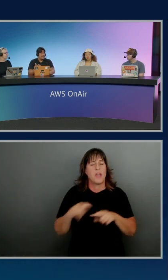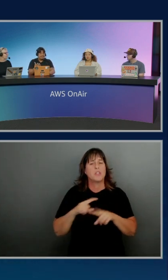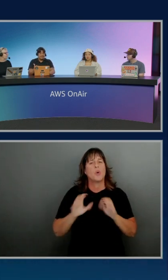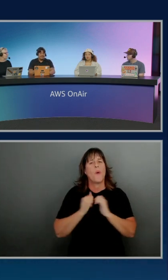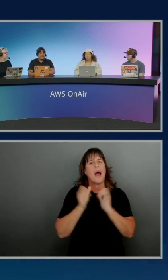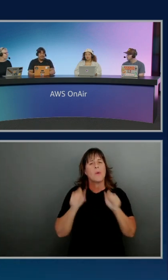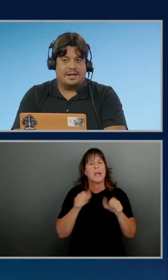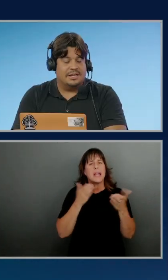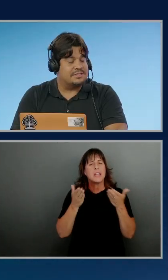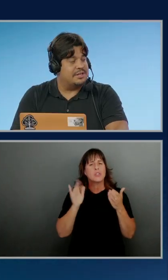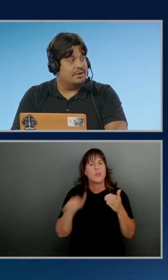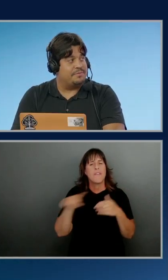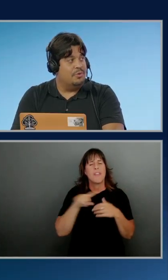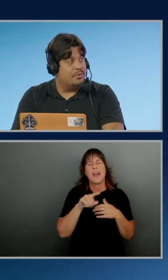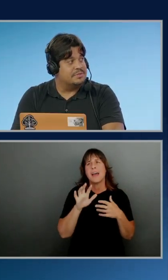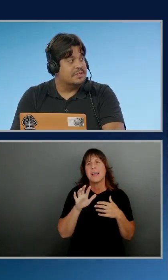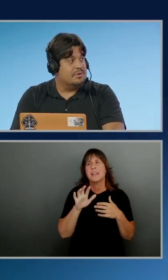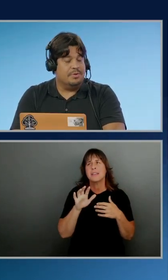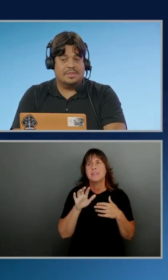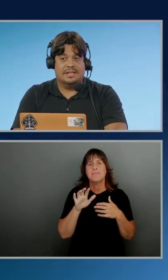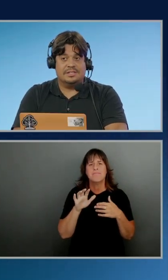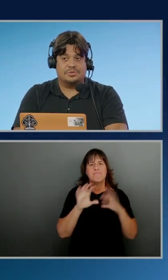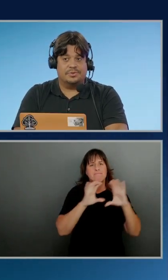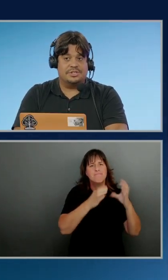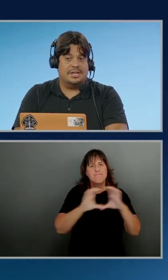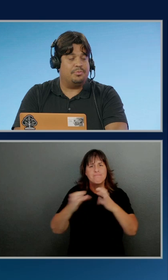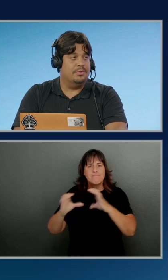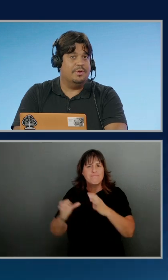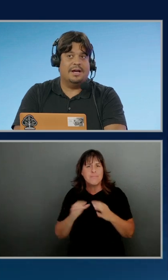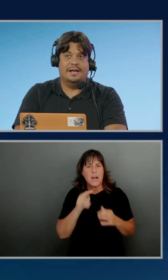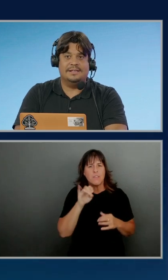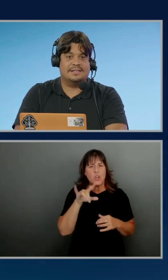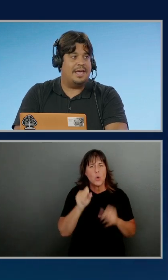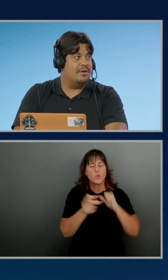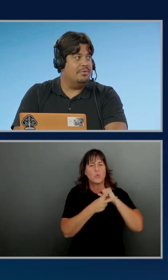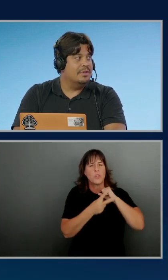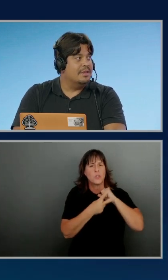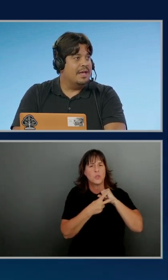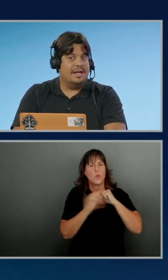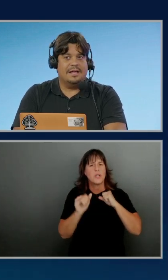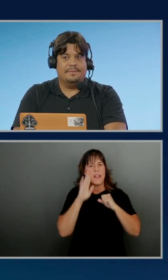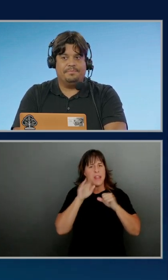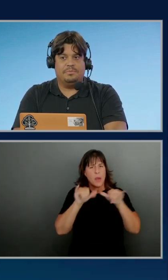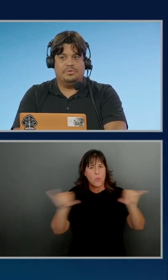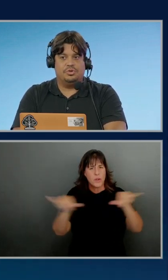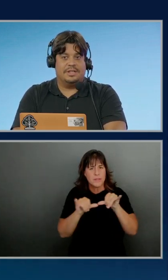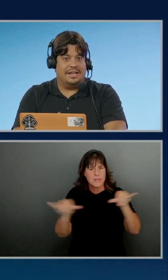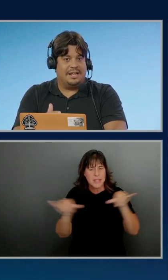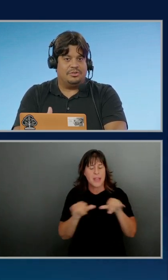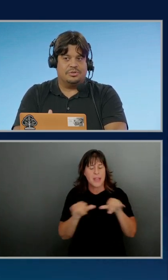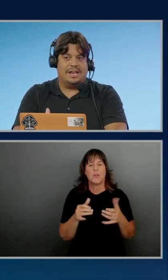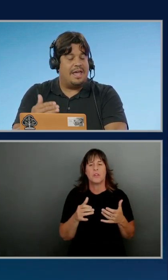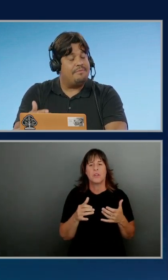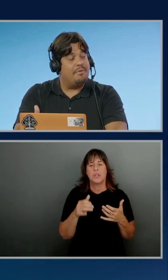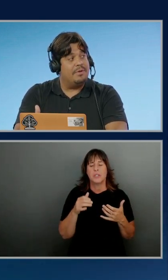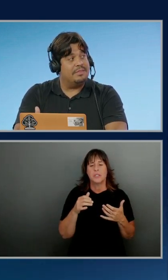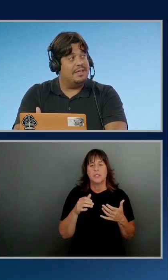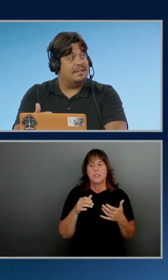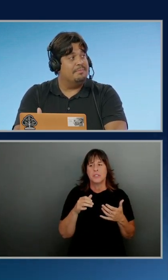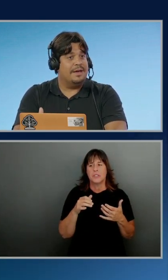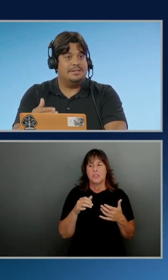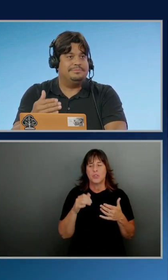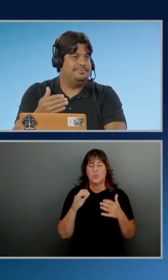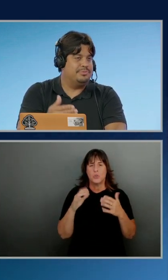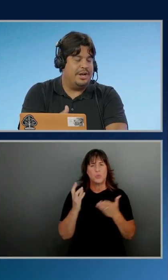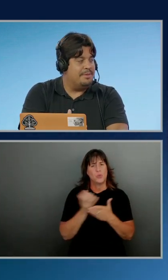serve that cluster of nodes with the storage that will scale to the level